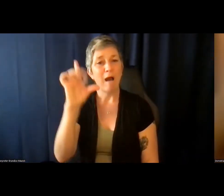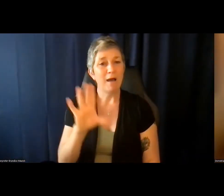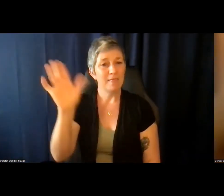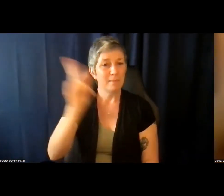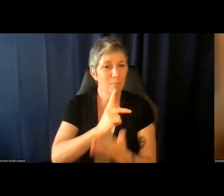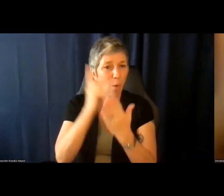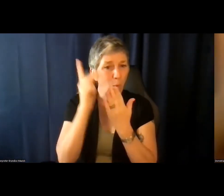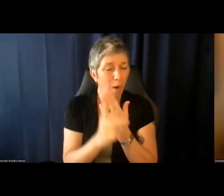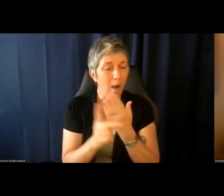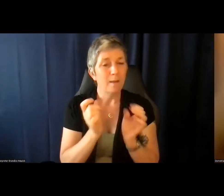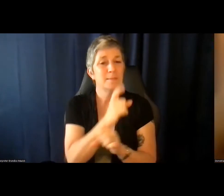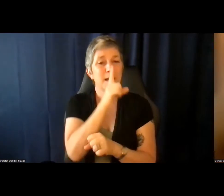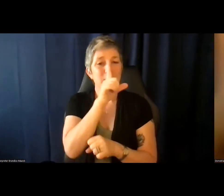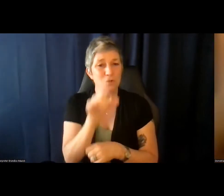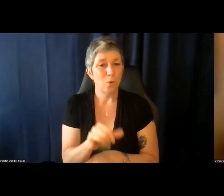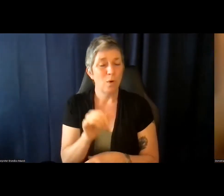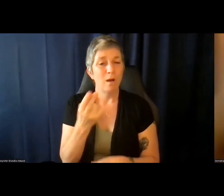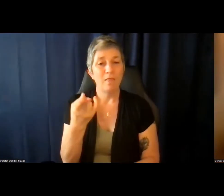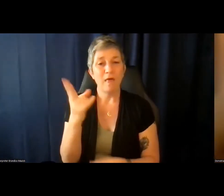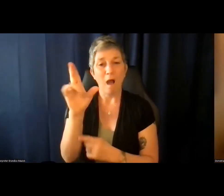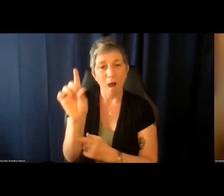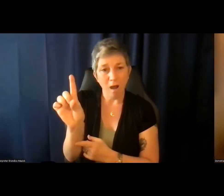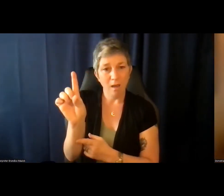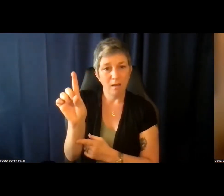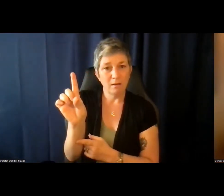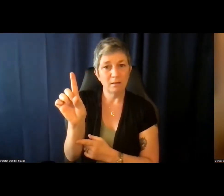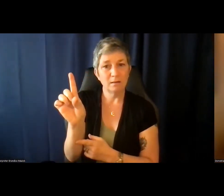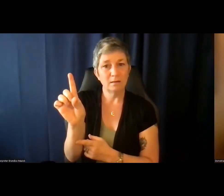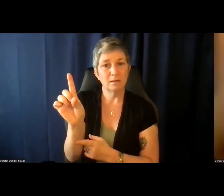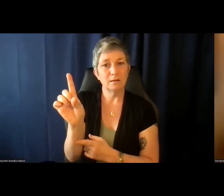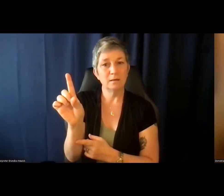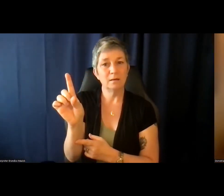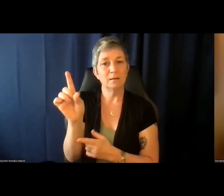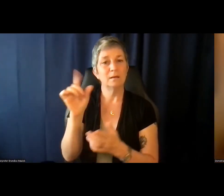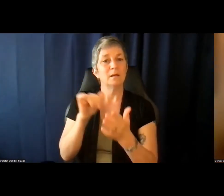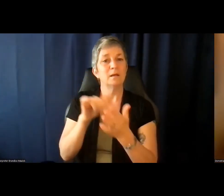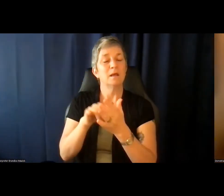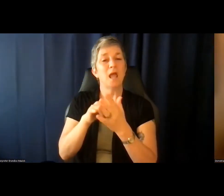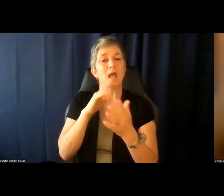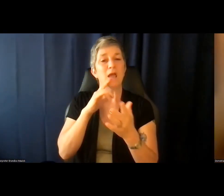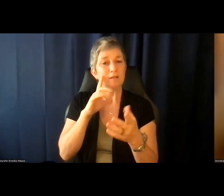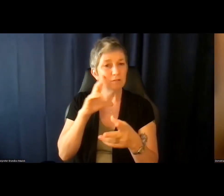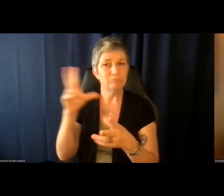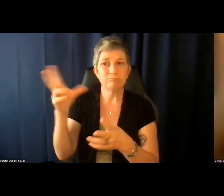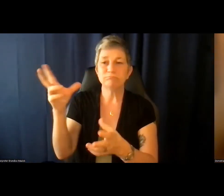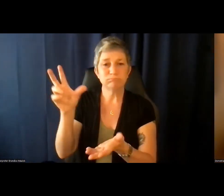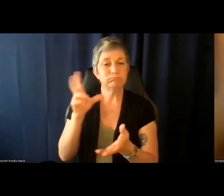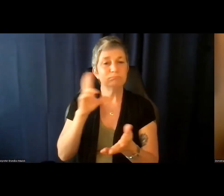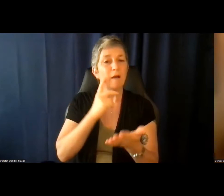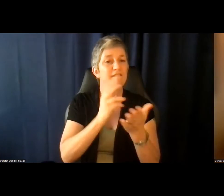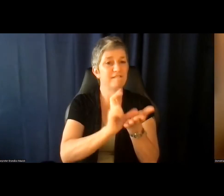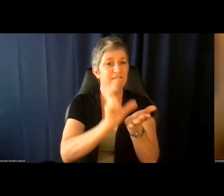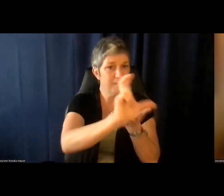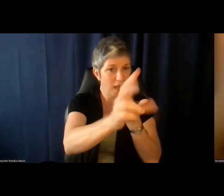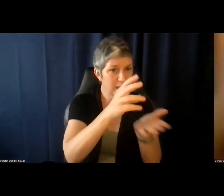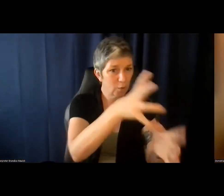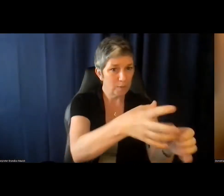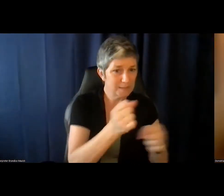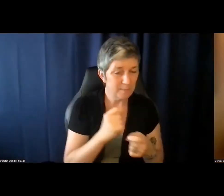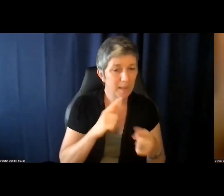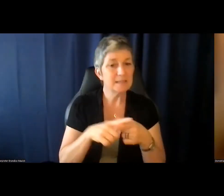to ensure HUD, its funding recipients, and program recipients are